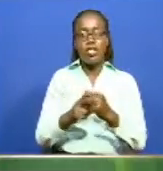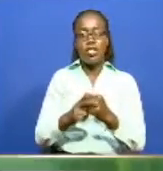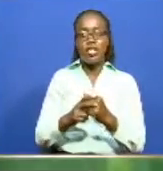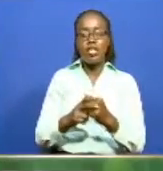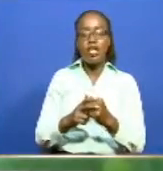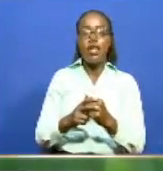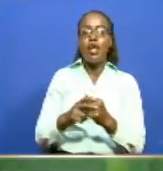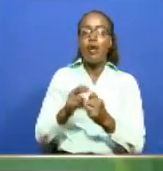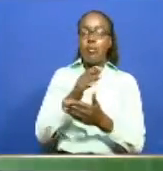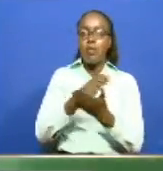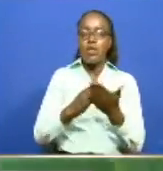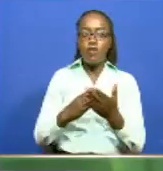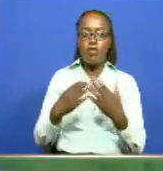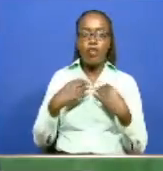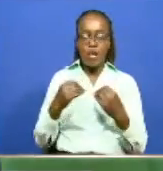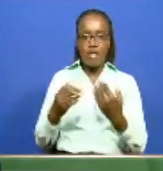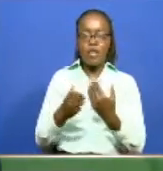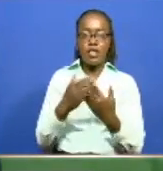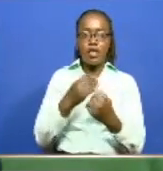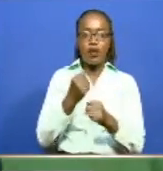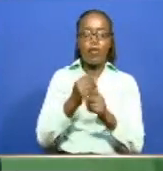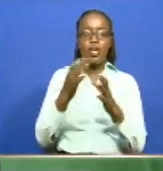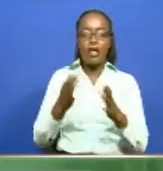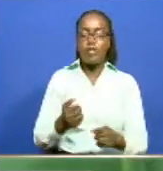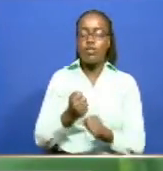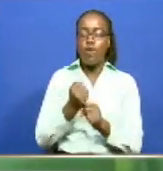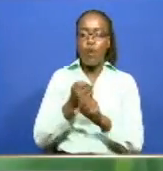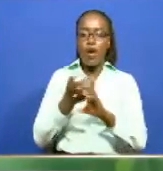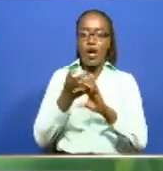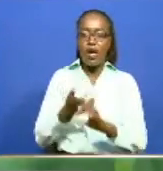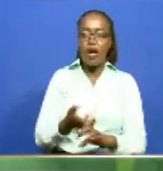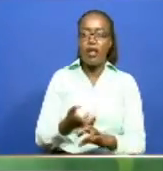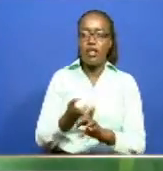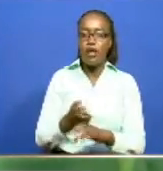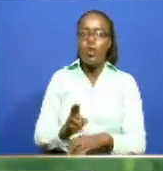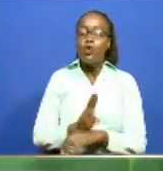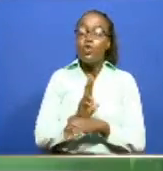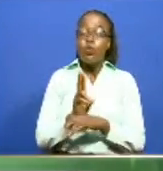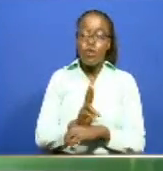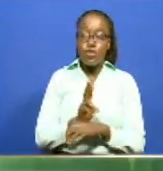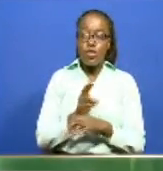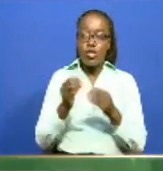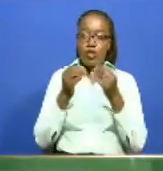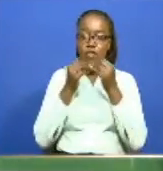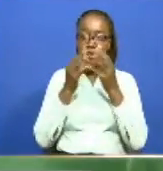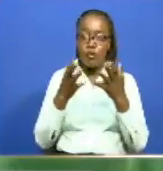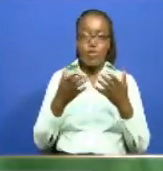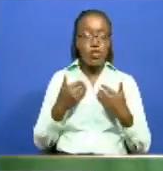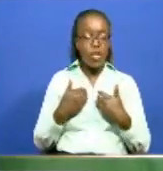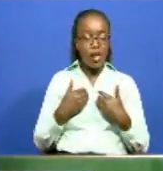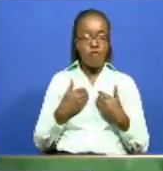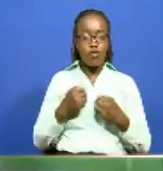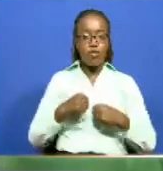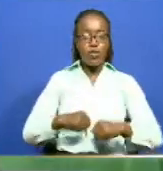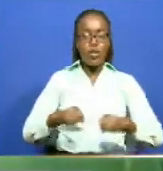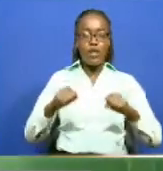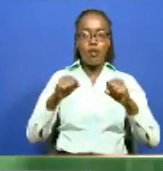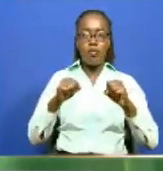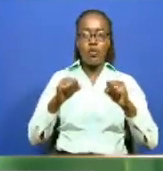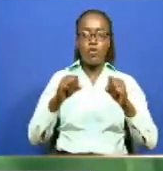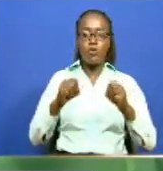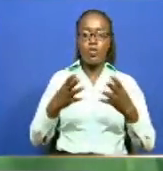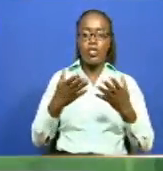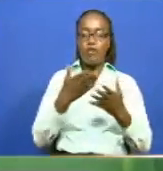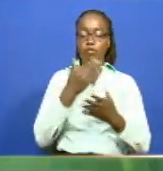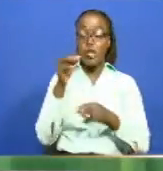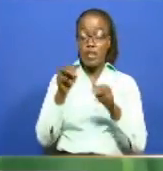healthcare workers are working very, very hard, using locally generated information to be able to provide better